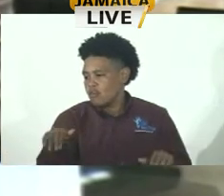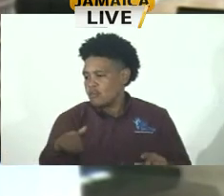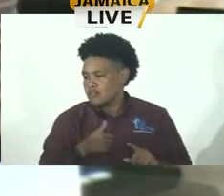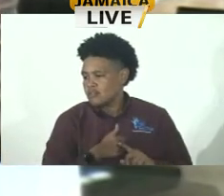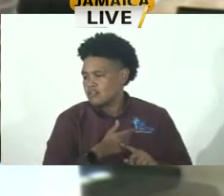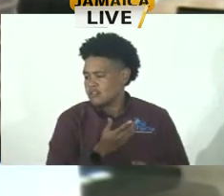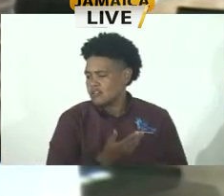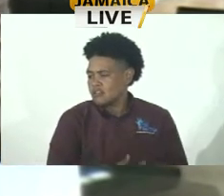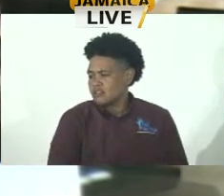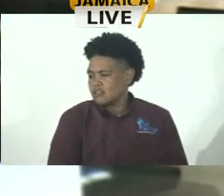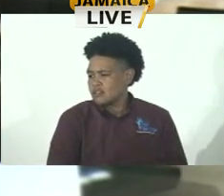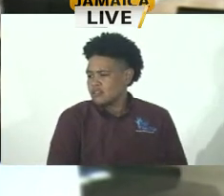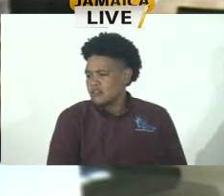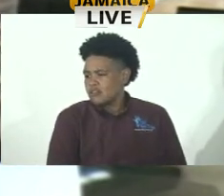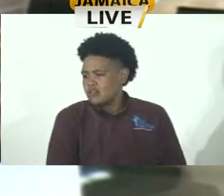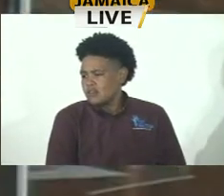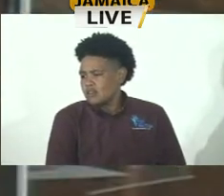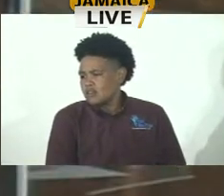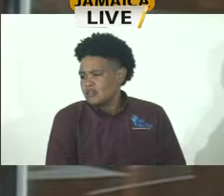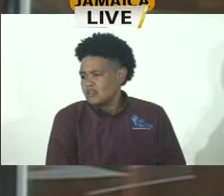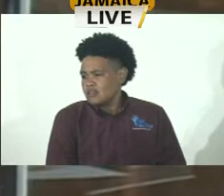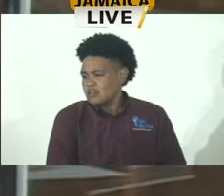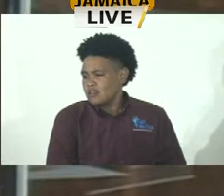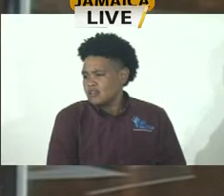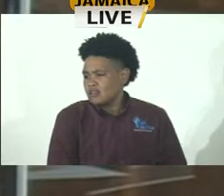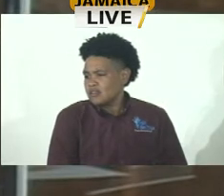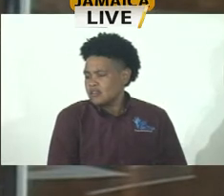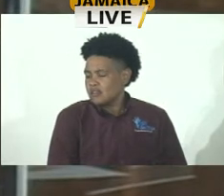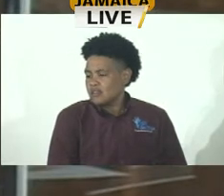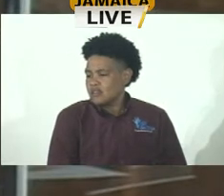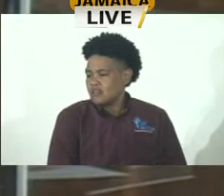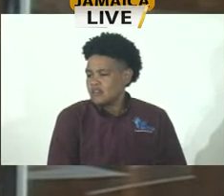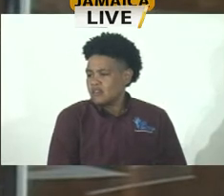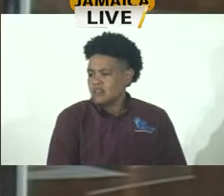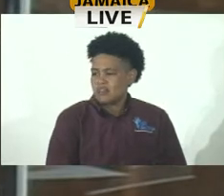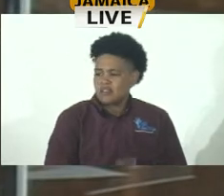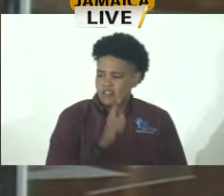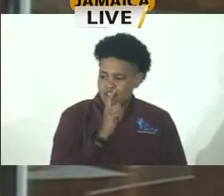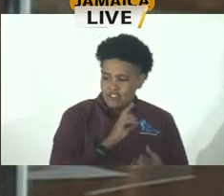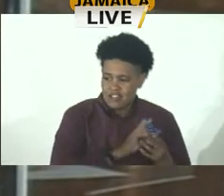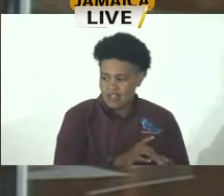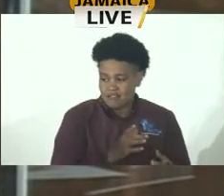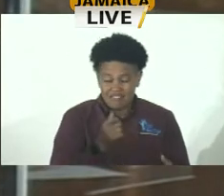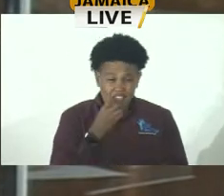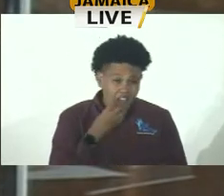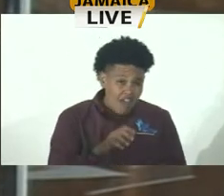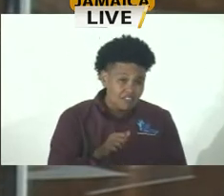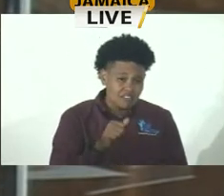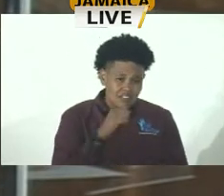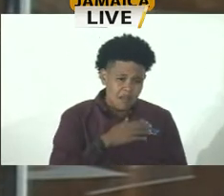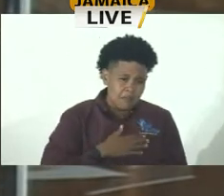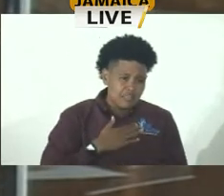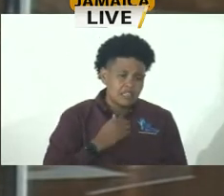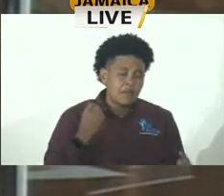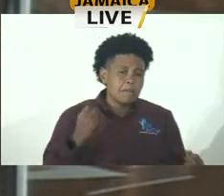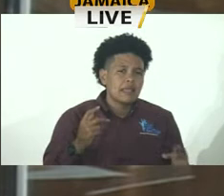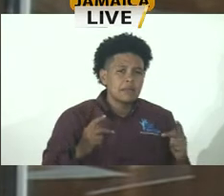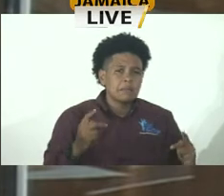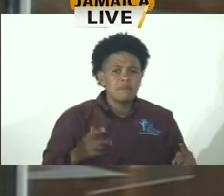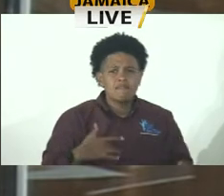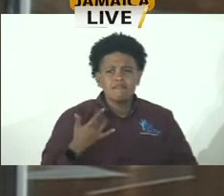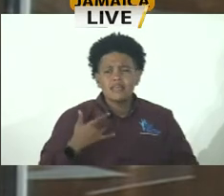at eight it's hot and unpleasant and many people feel